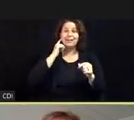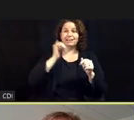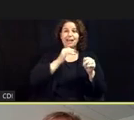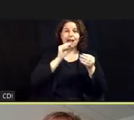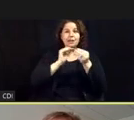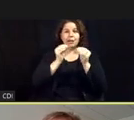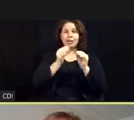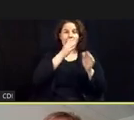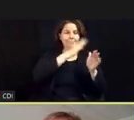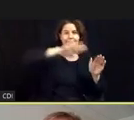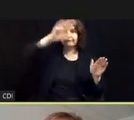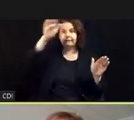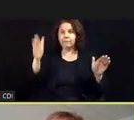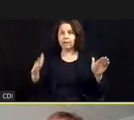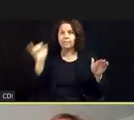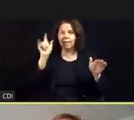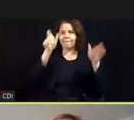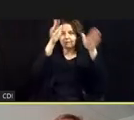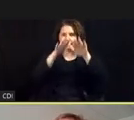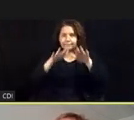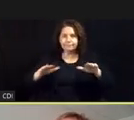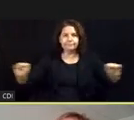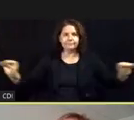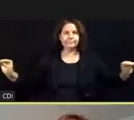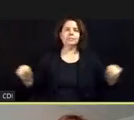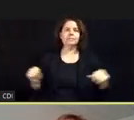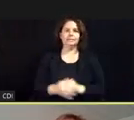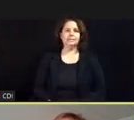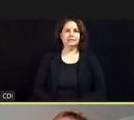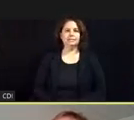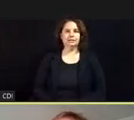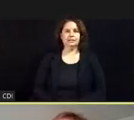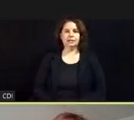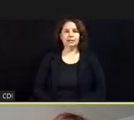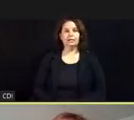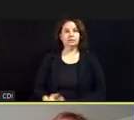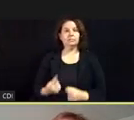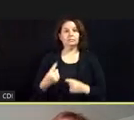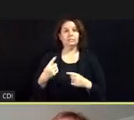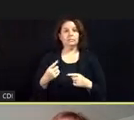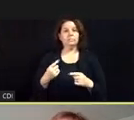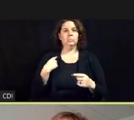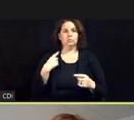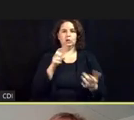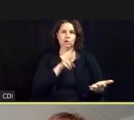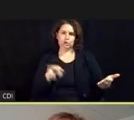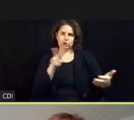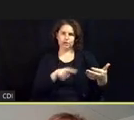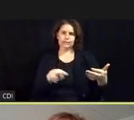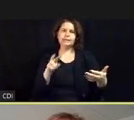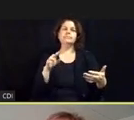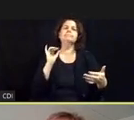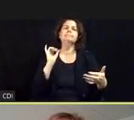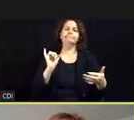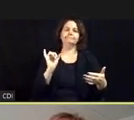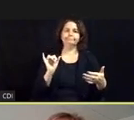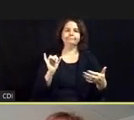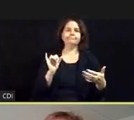beginning. And what if you sort of step back and look at this, what you can see is that there's a clear arc here where we